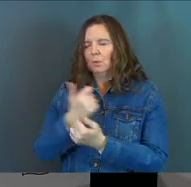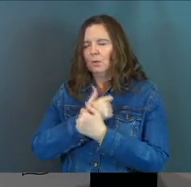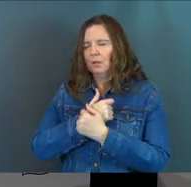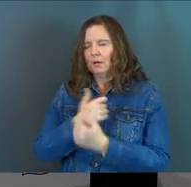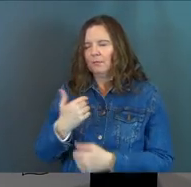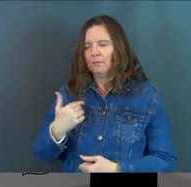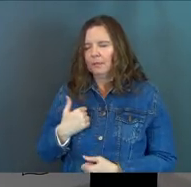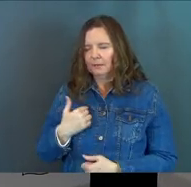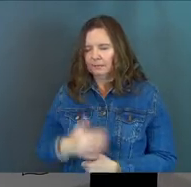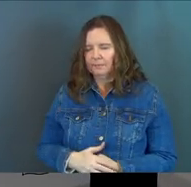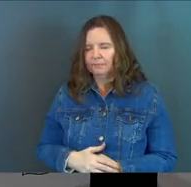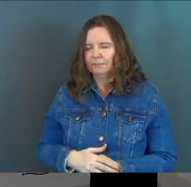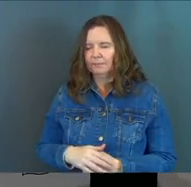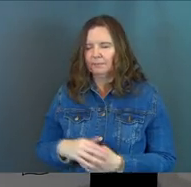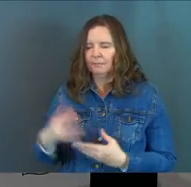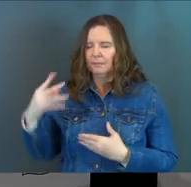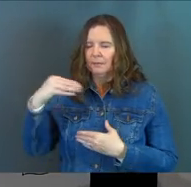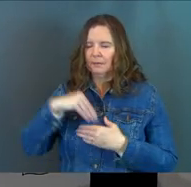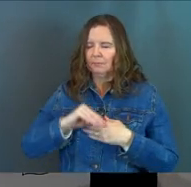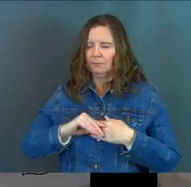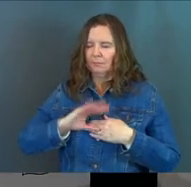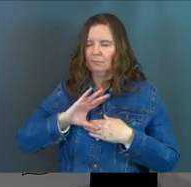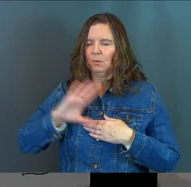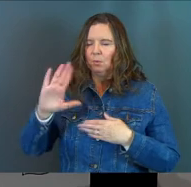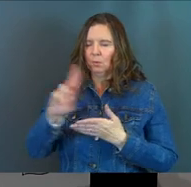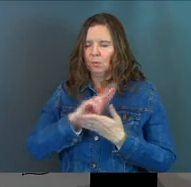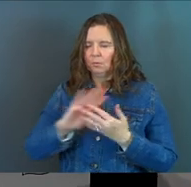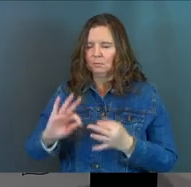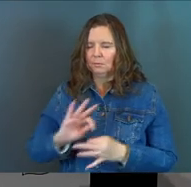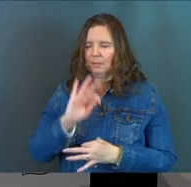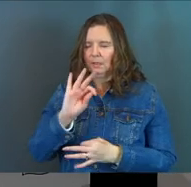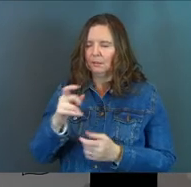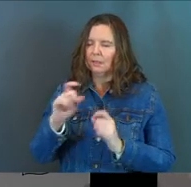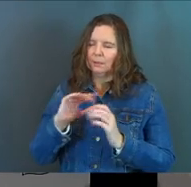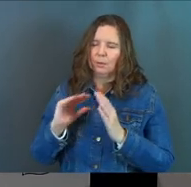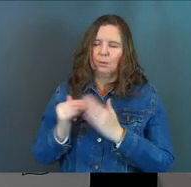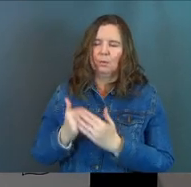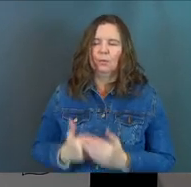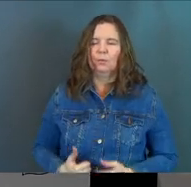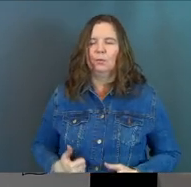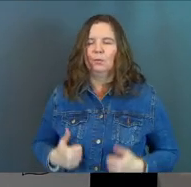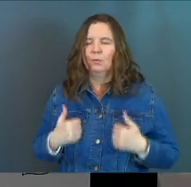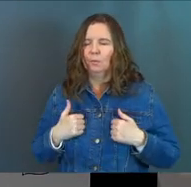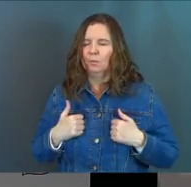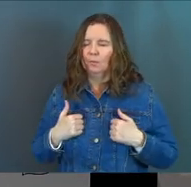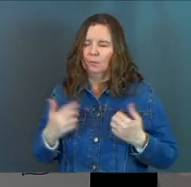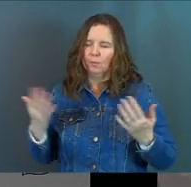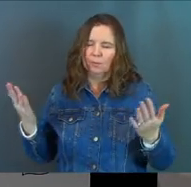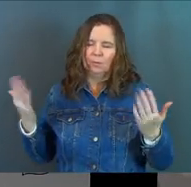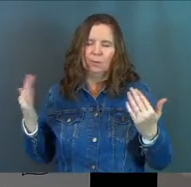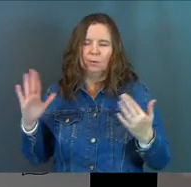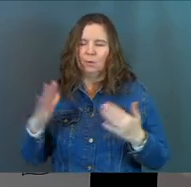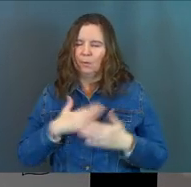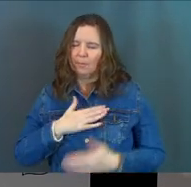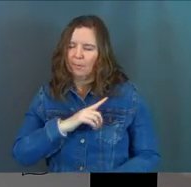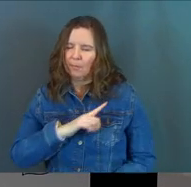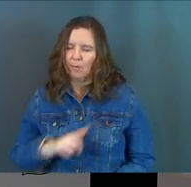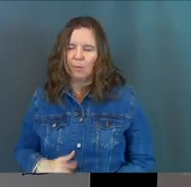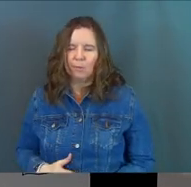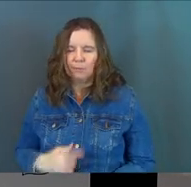me. Fill me with your Spirit. Give me a new life. You're my